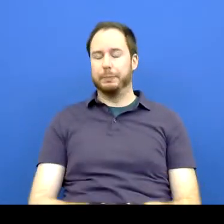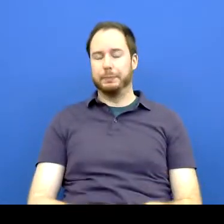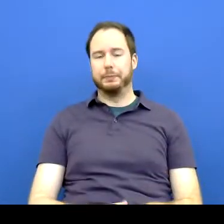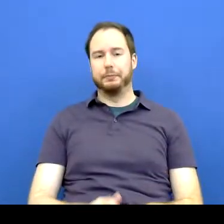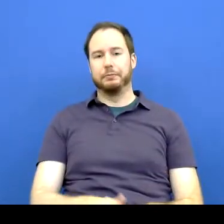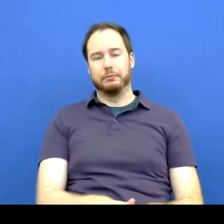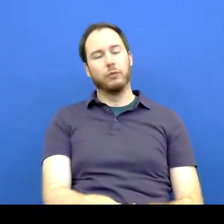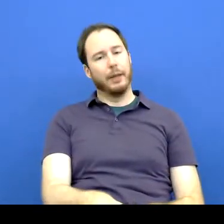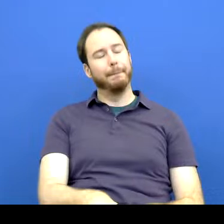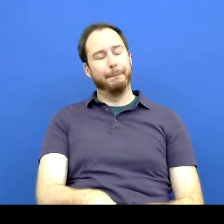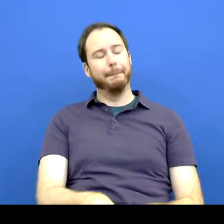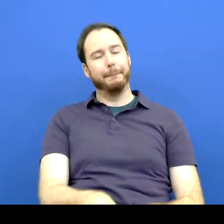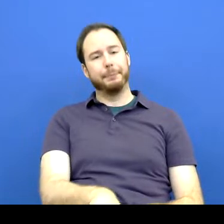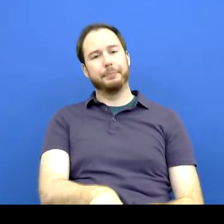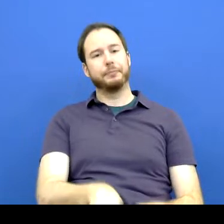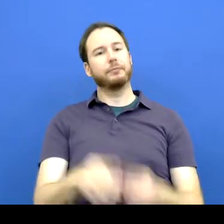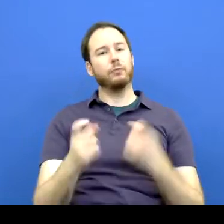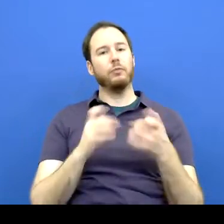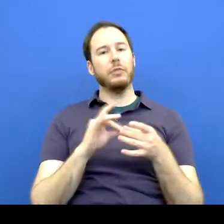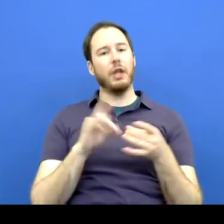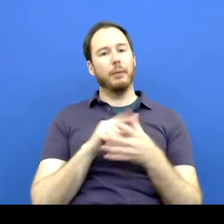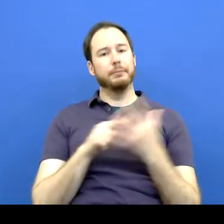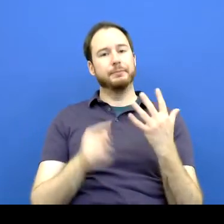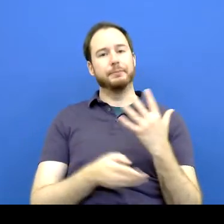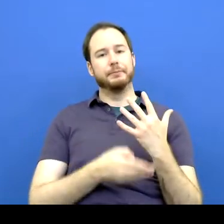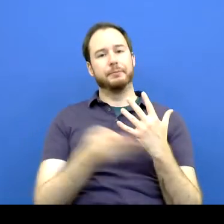That's about it. Any other questions, comments?